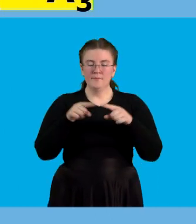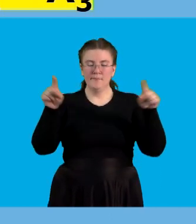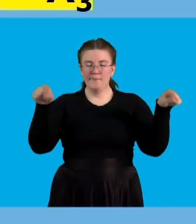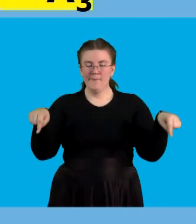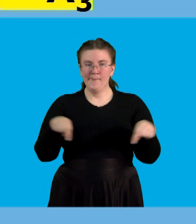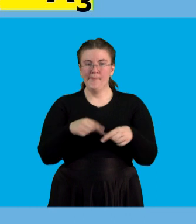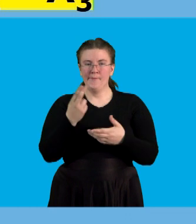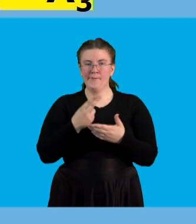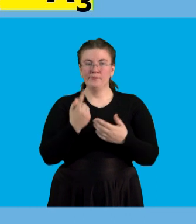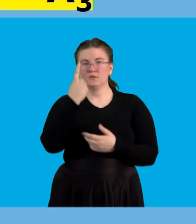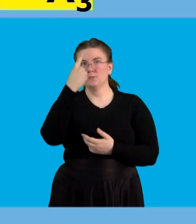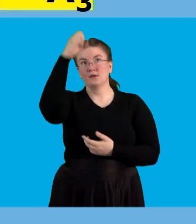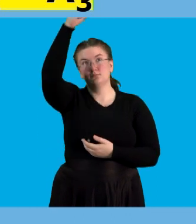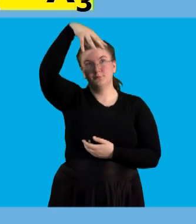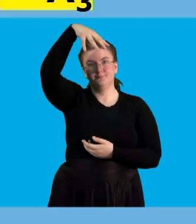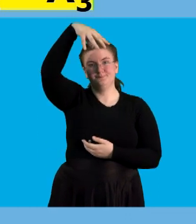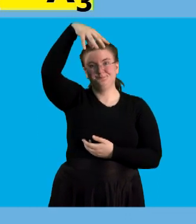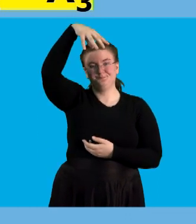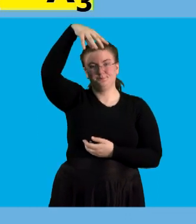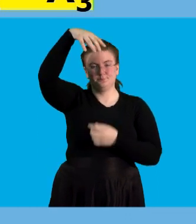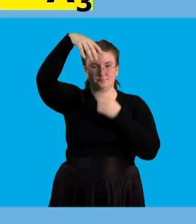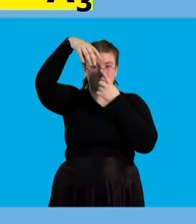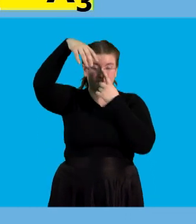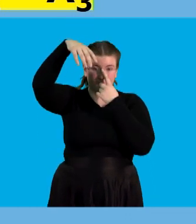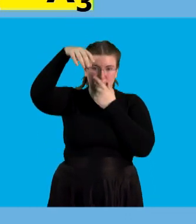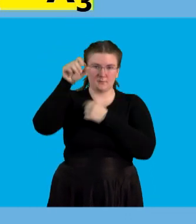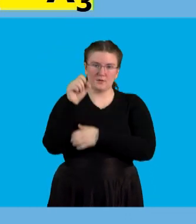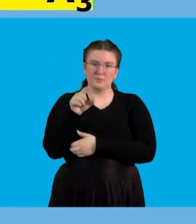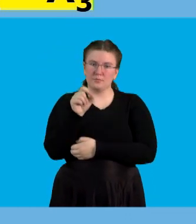if we draw a circuit with just one light bulb,